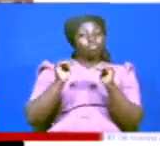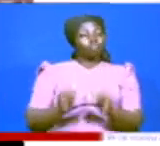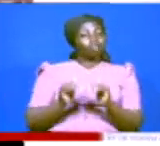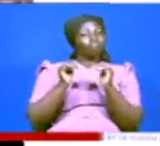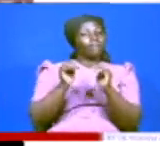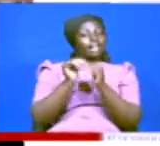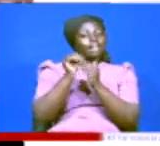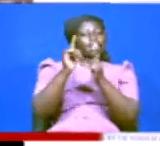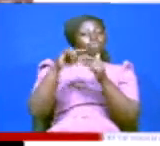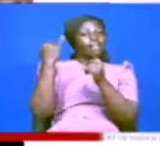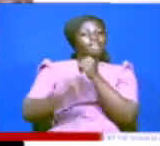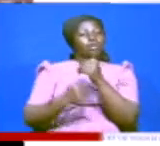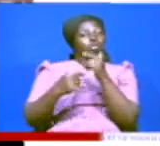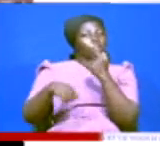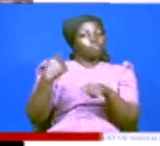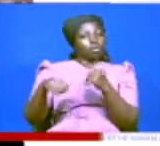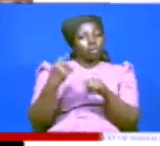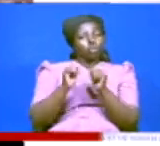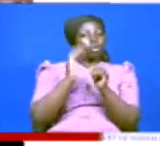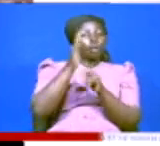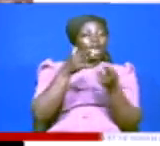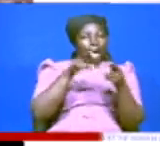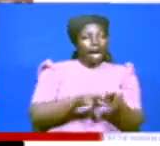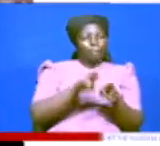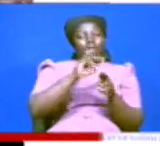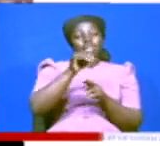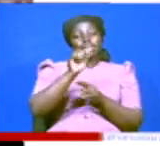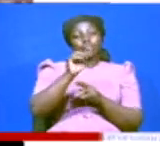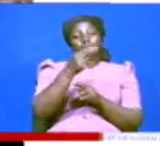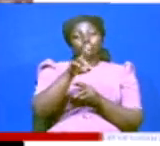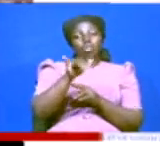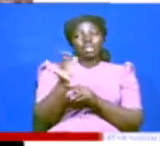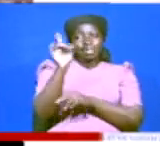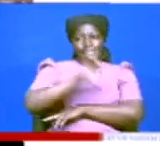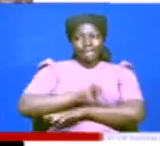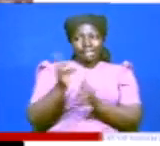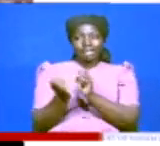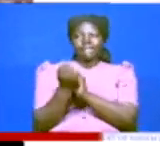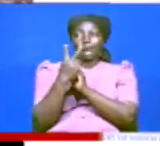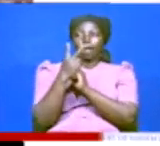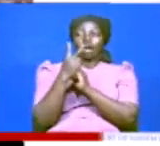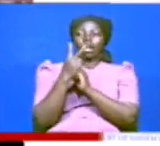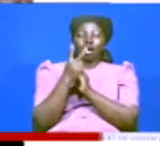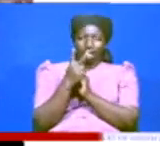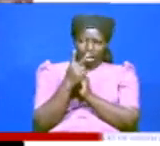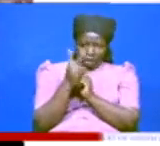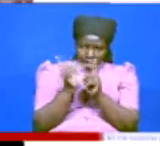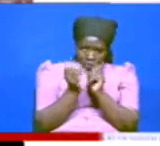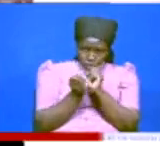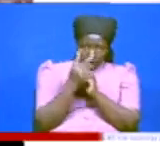in a final game that will be played on jamuhuri day on December 12th this year and that is going to be an annual program